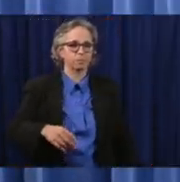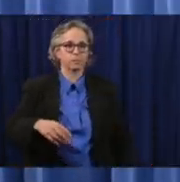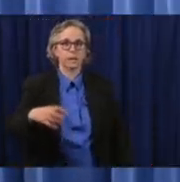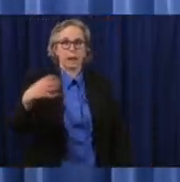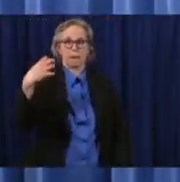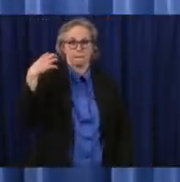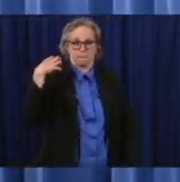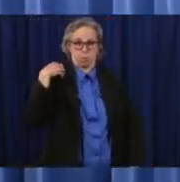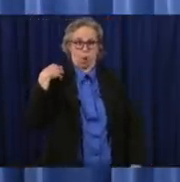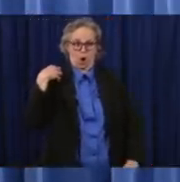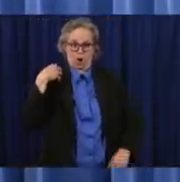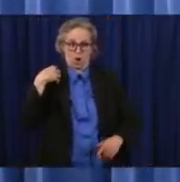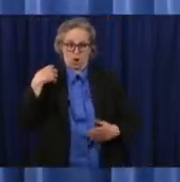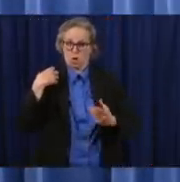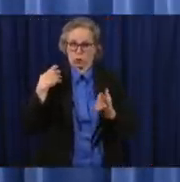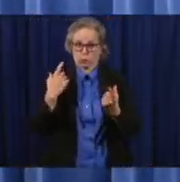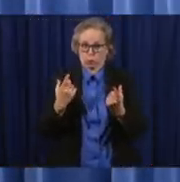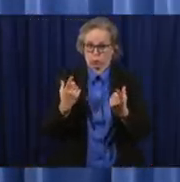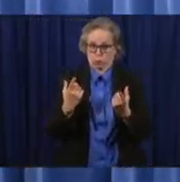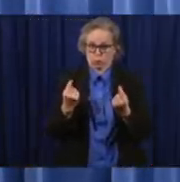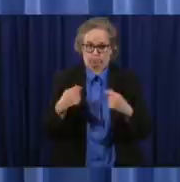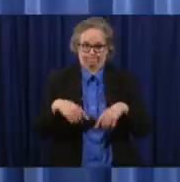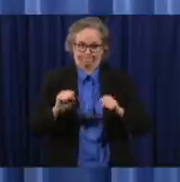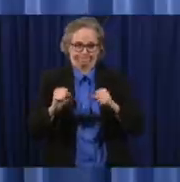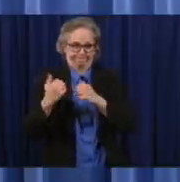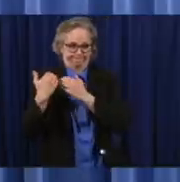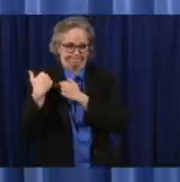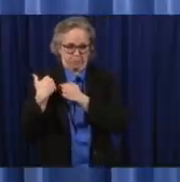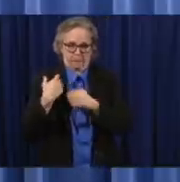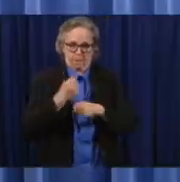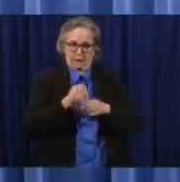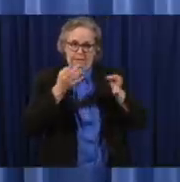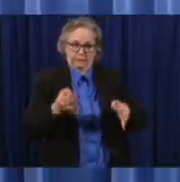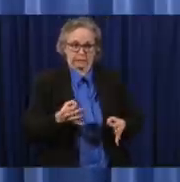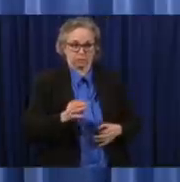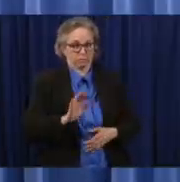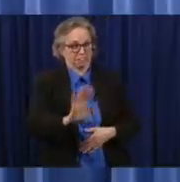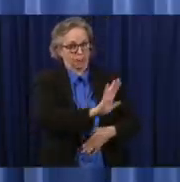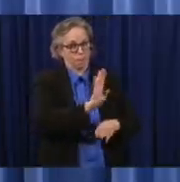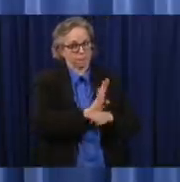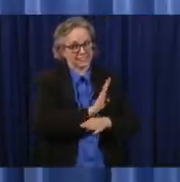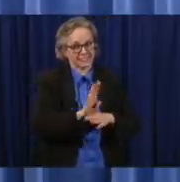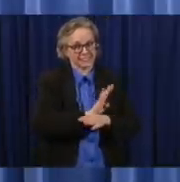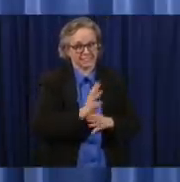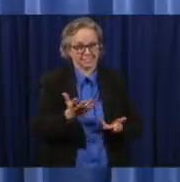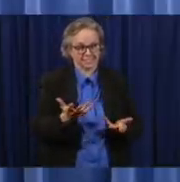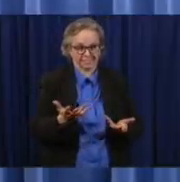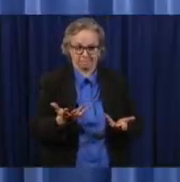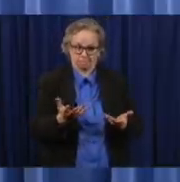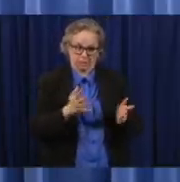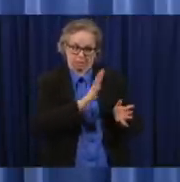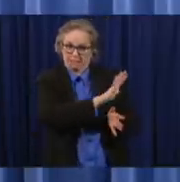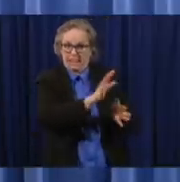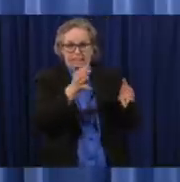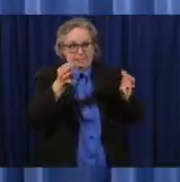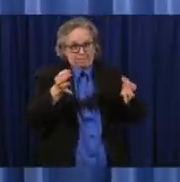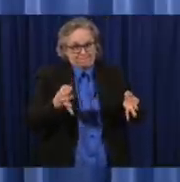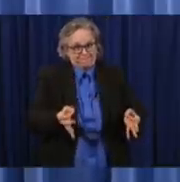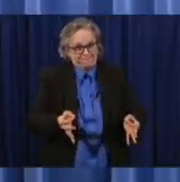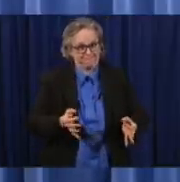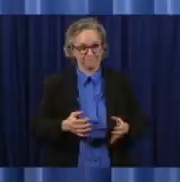a decision as the employer. It's their business that they're going to require everybody that comes in the